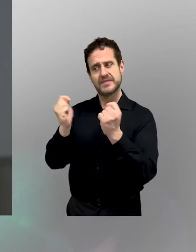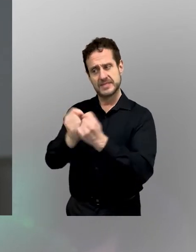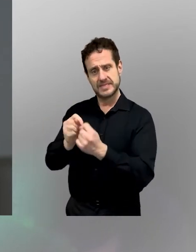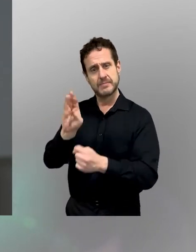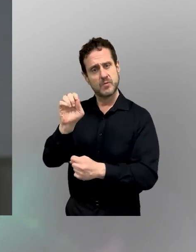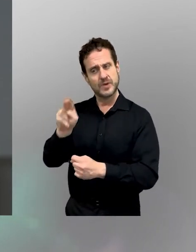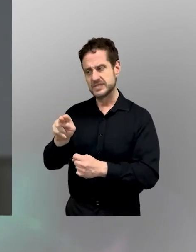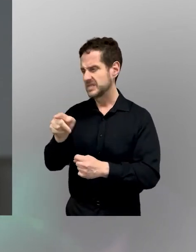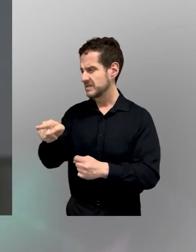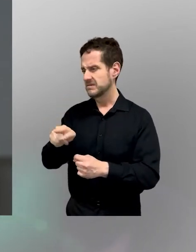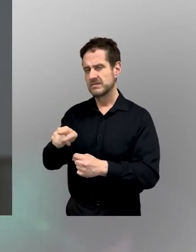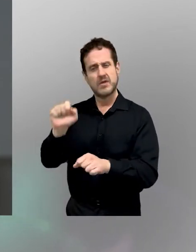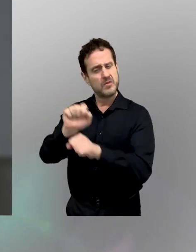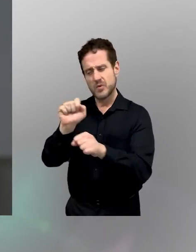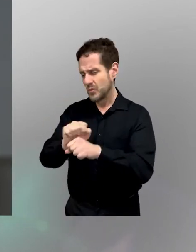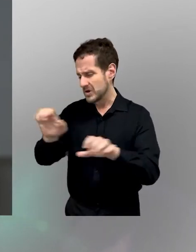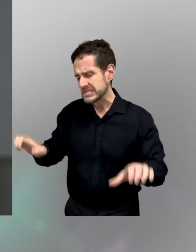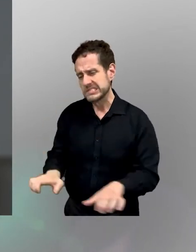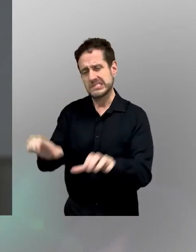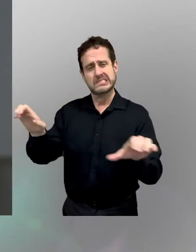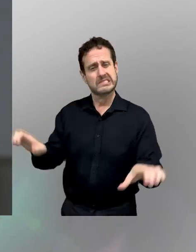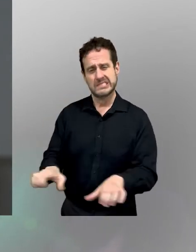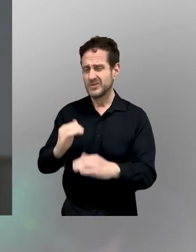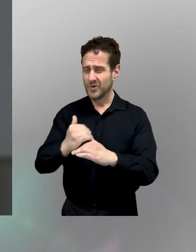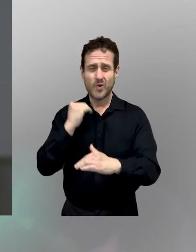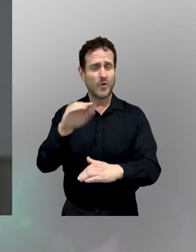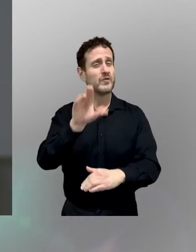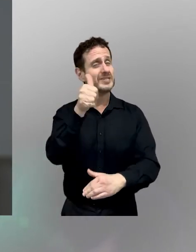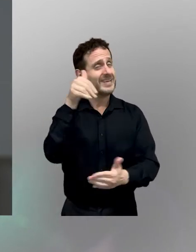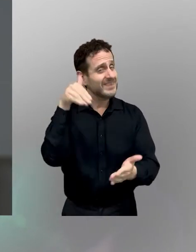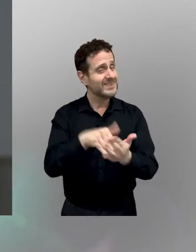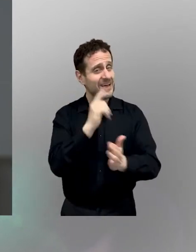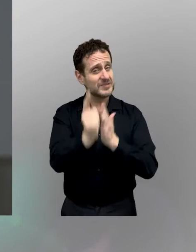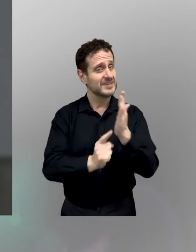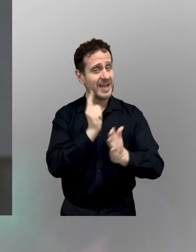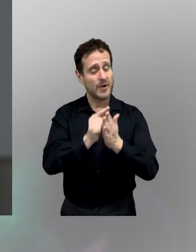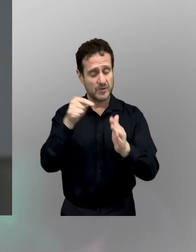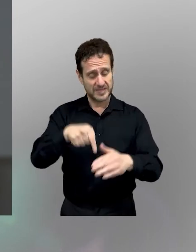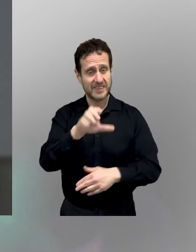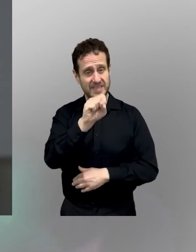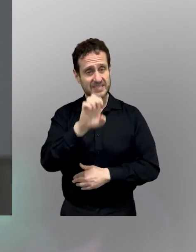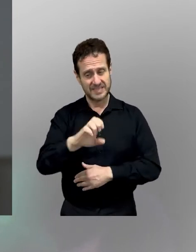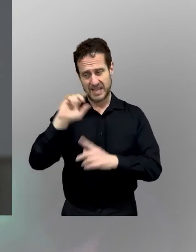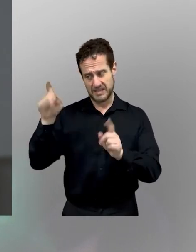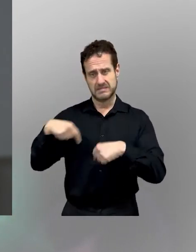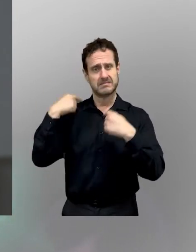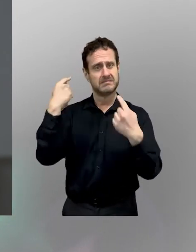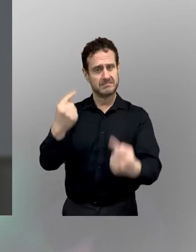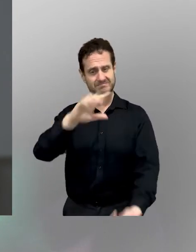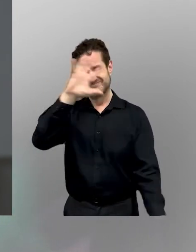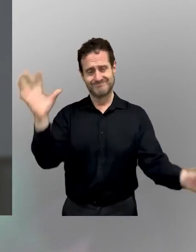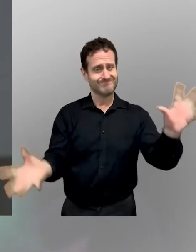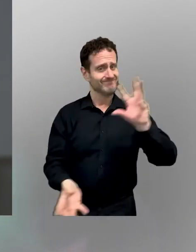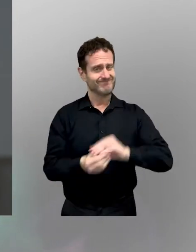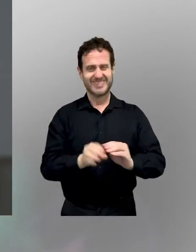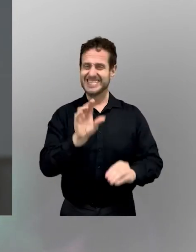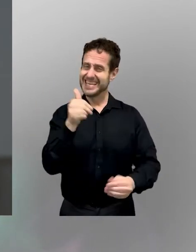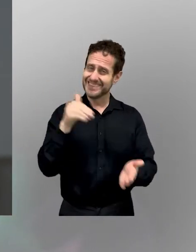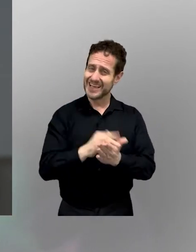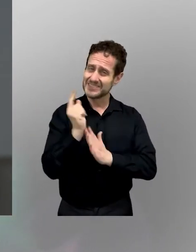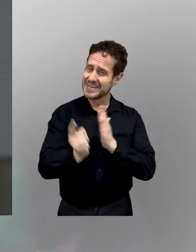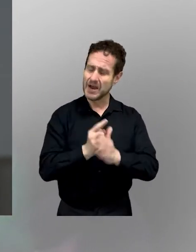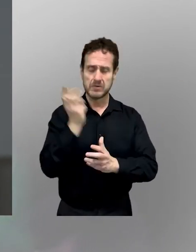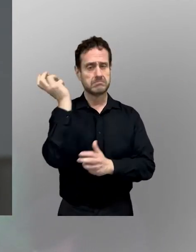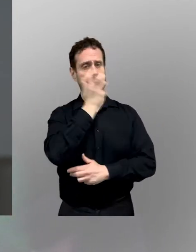of Bob and the team at Winston was Herculean. They put in over 10,000 hours on this case from beginning to